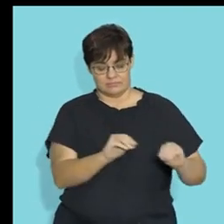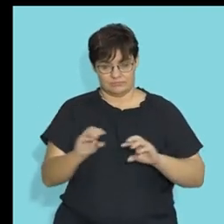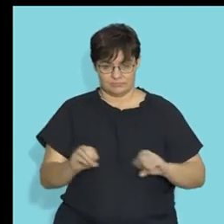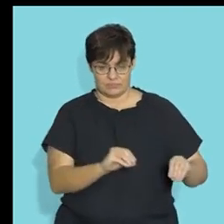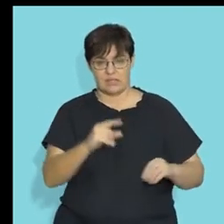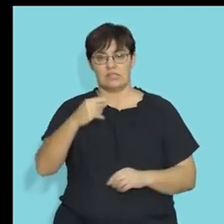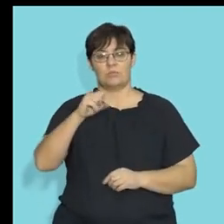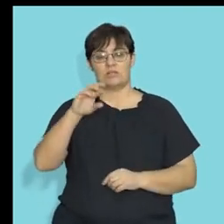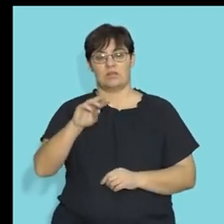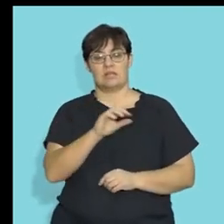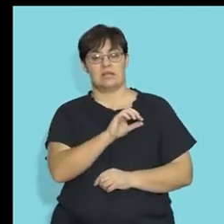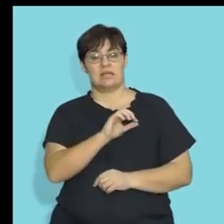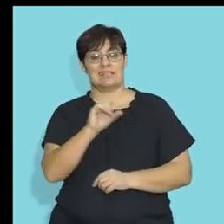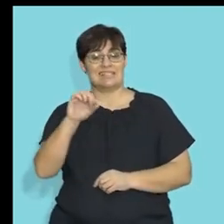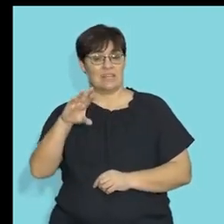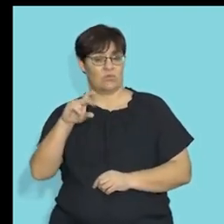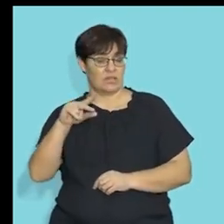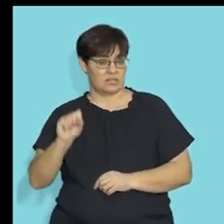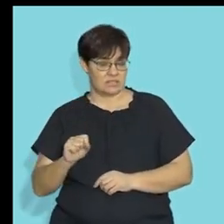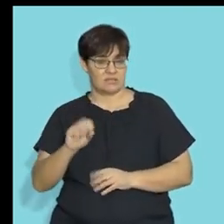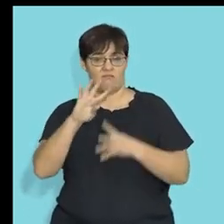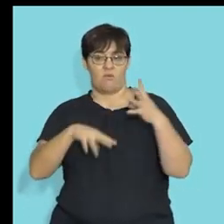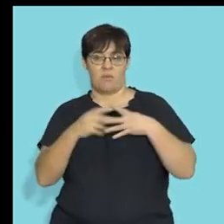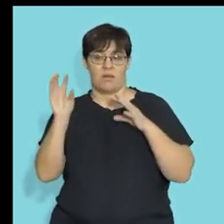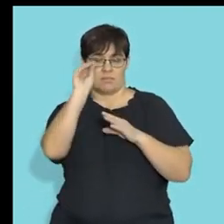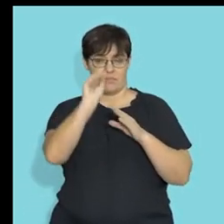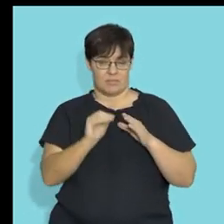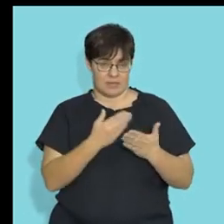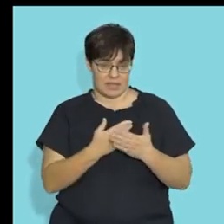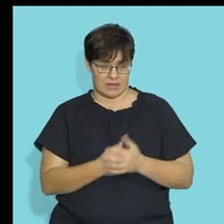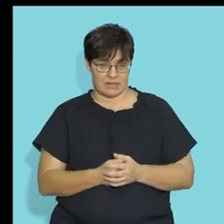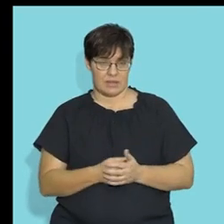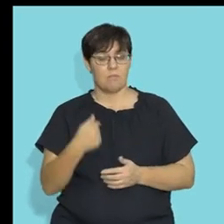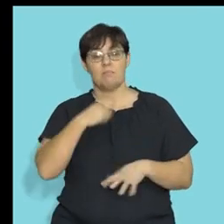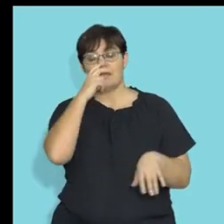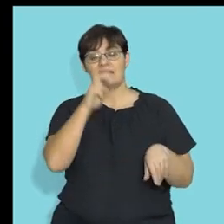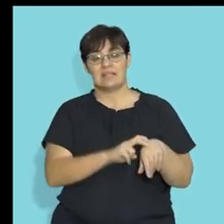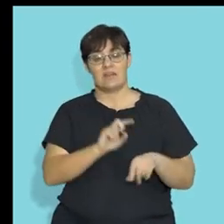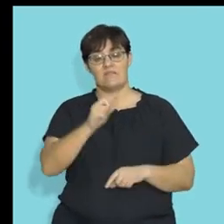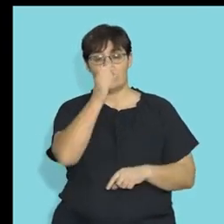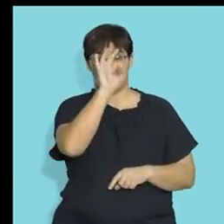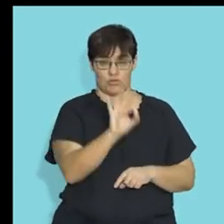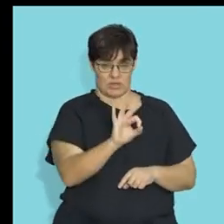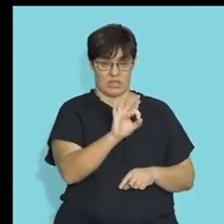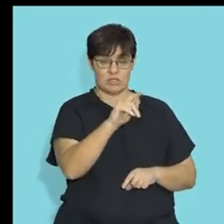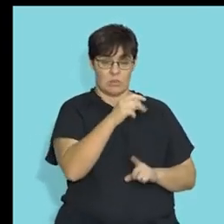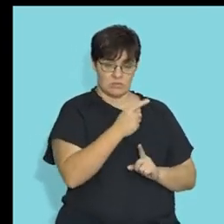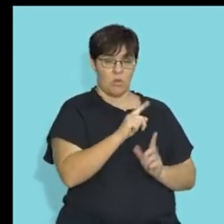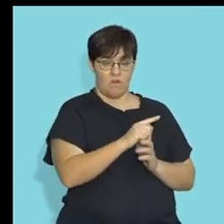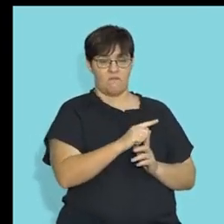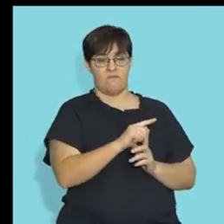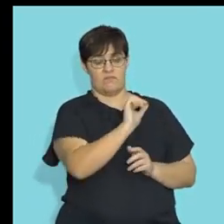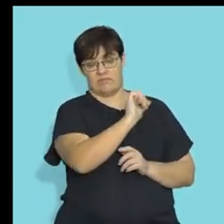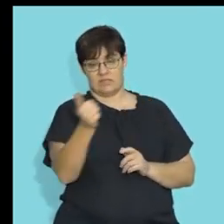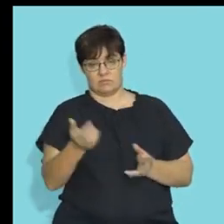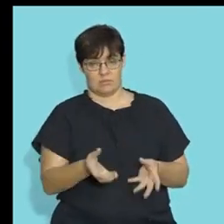me to substitute into the geometric series formula. So I need to find the first 3 terms